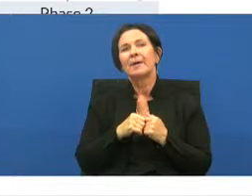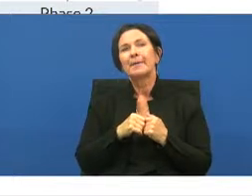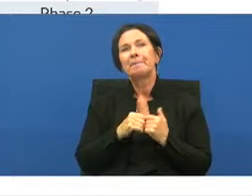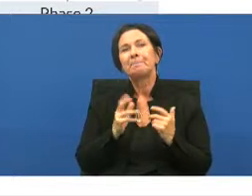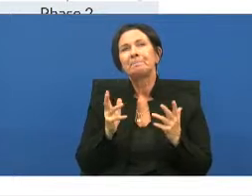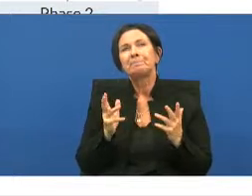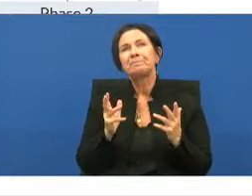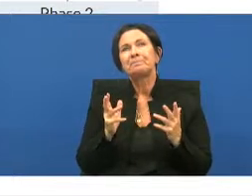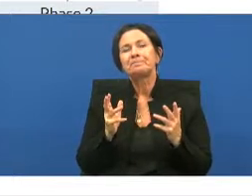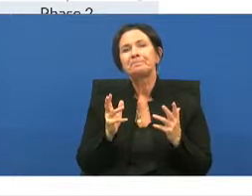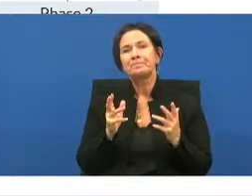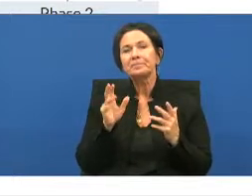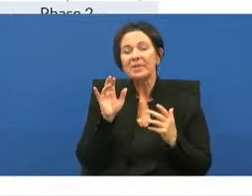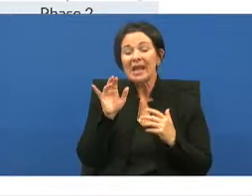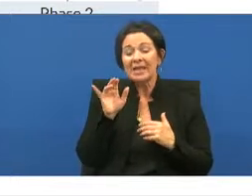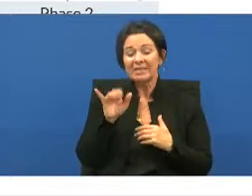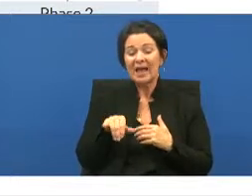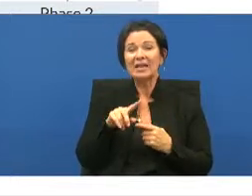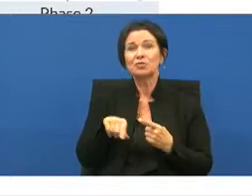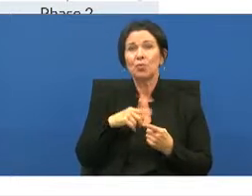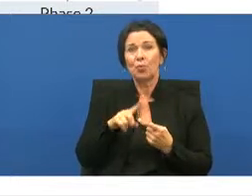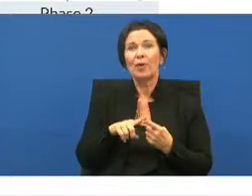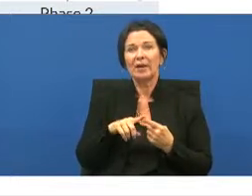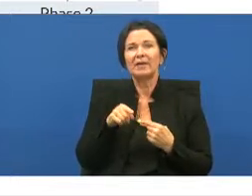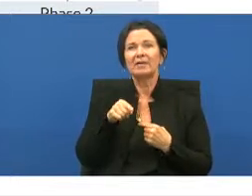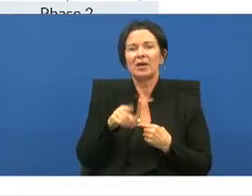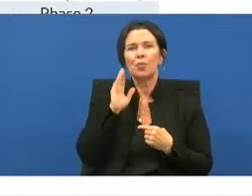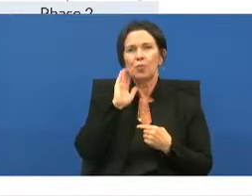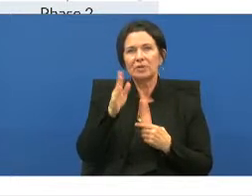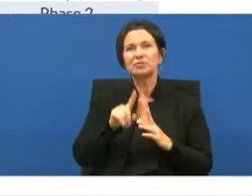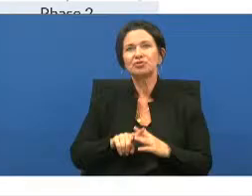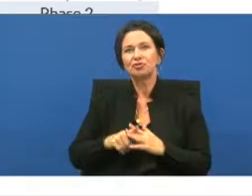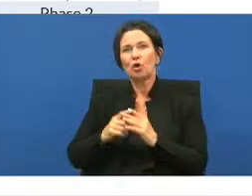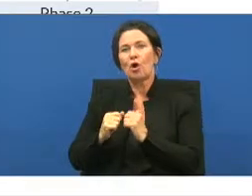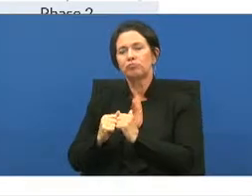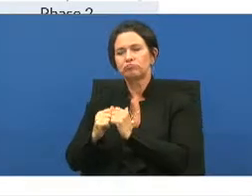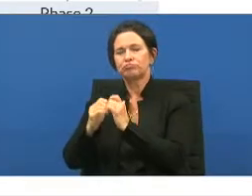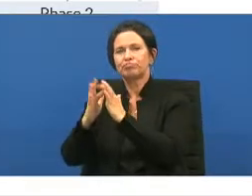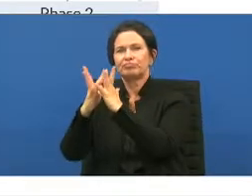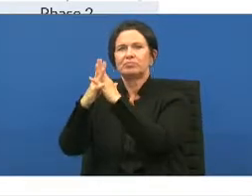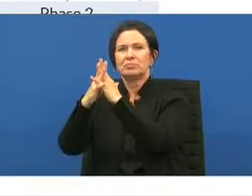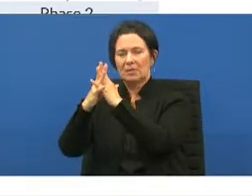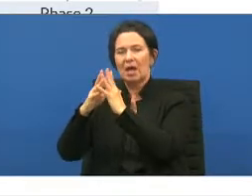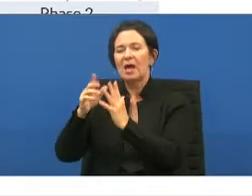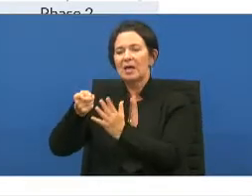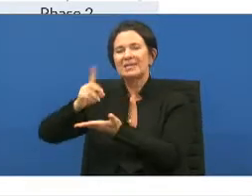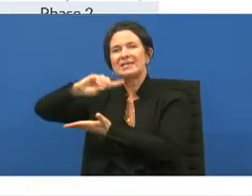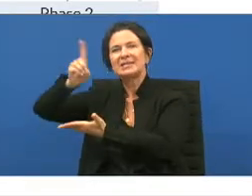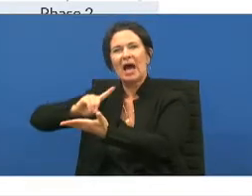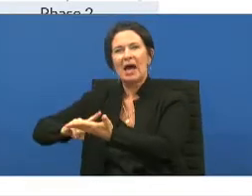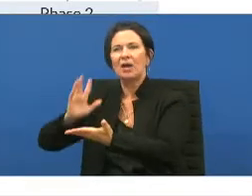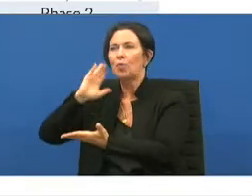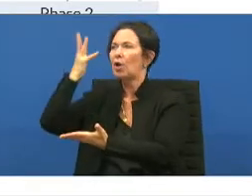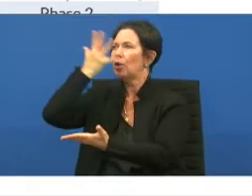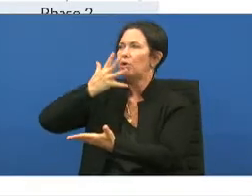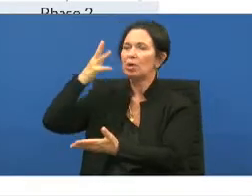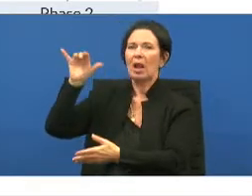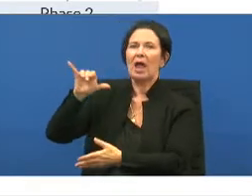that the project would commence, and that's commencing design and construction in earnest. So